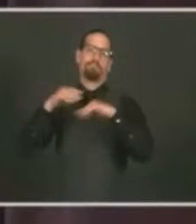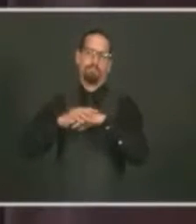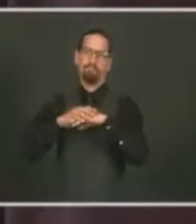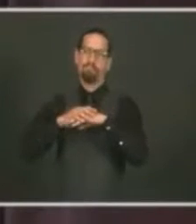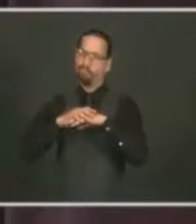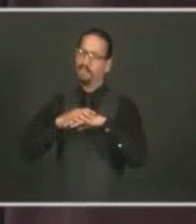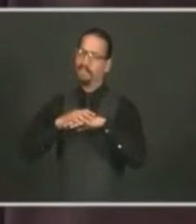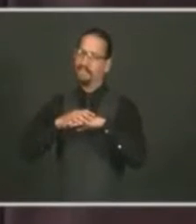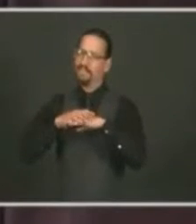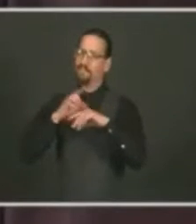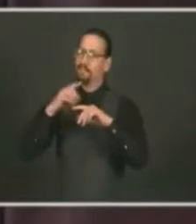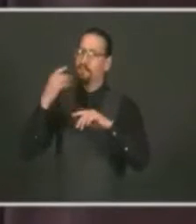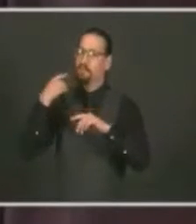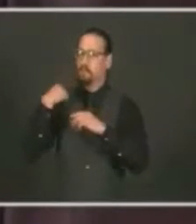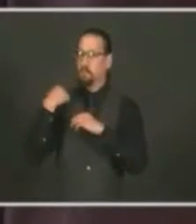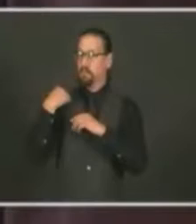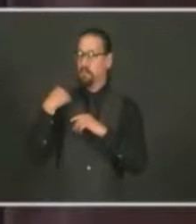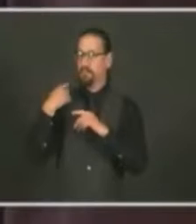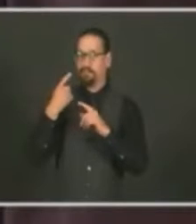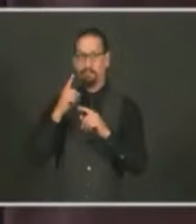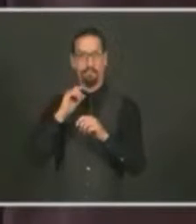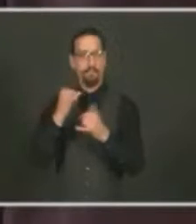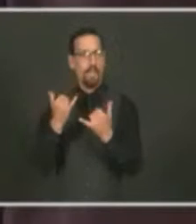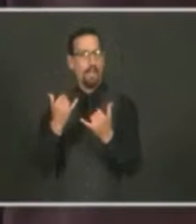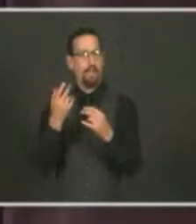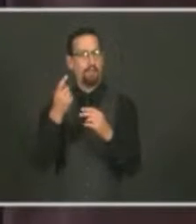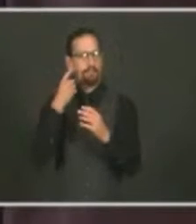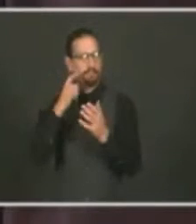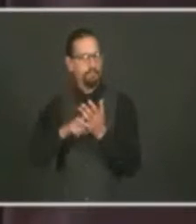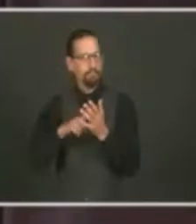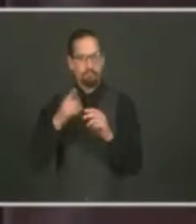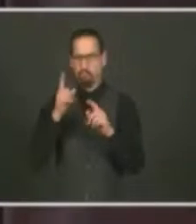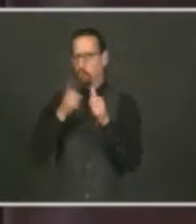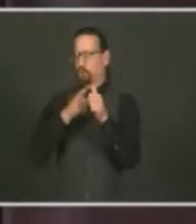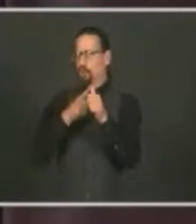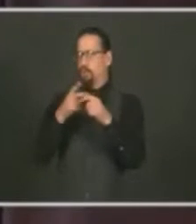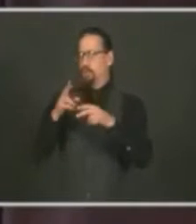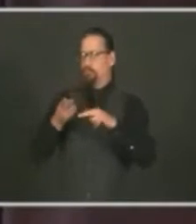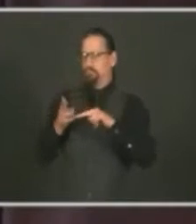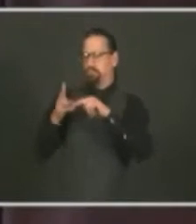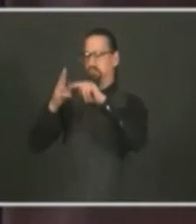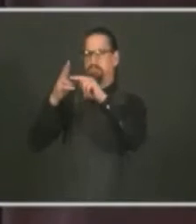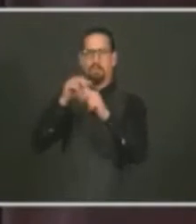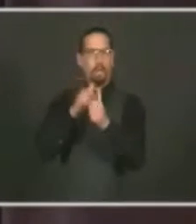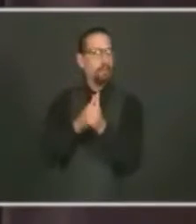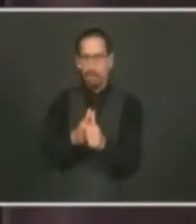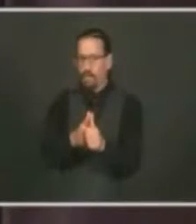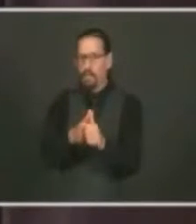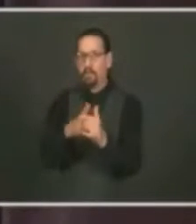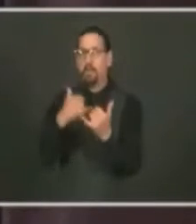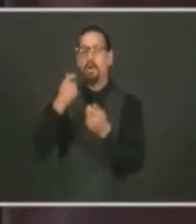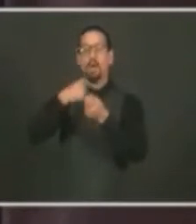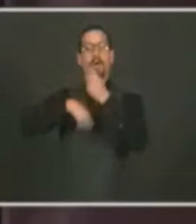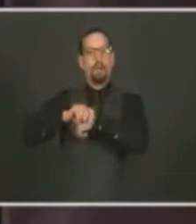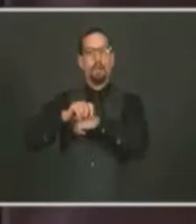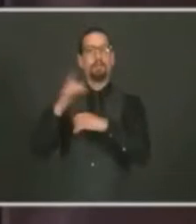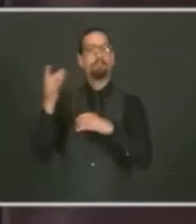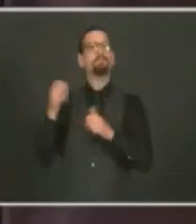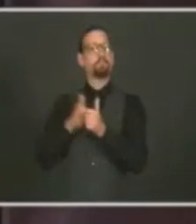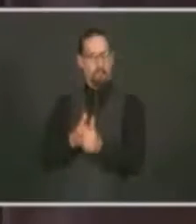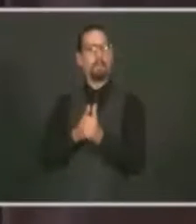compliance, and the number of bars that had customers too close to bartenders doubled